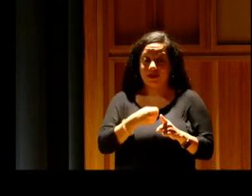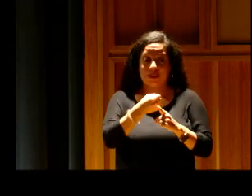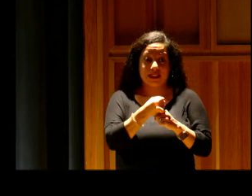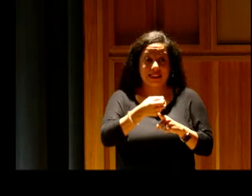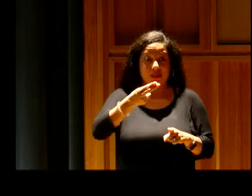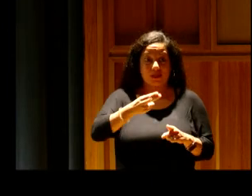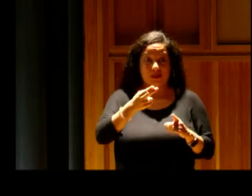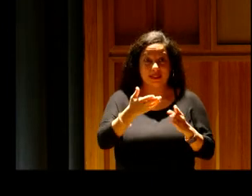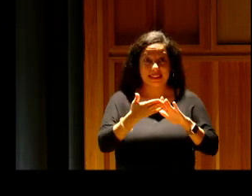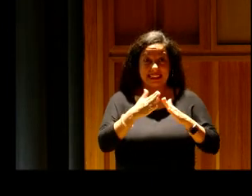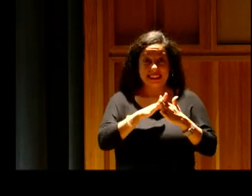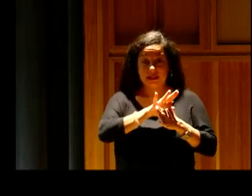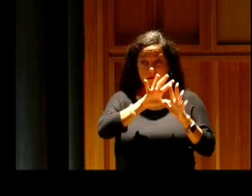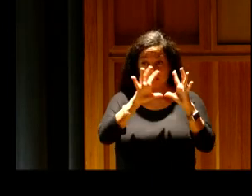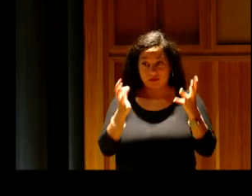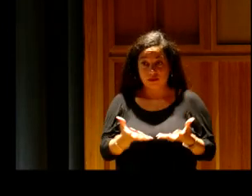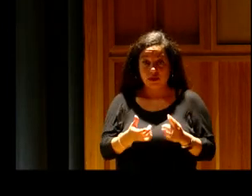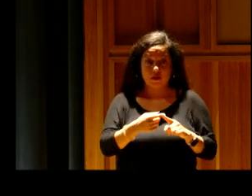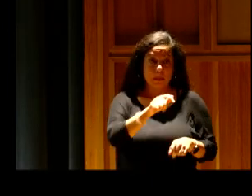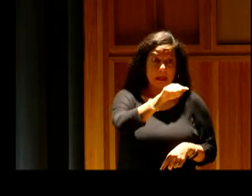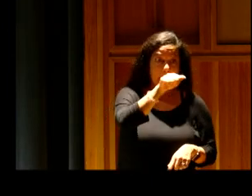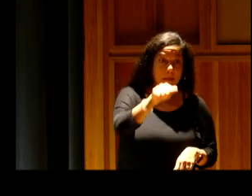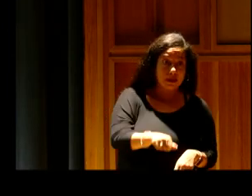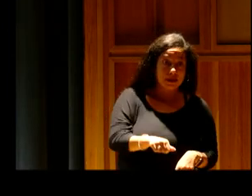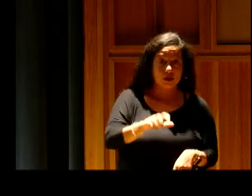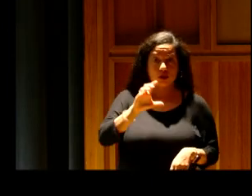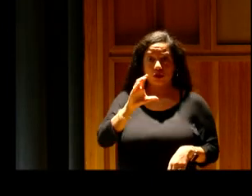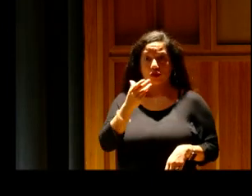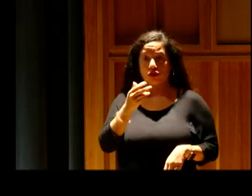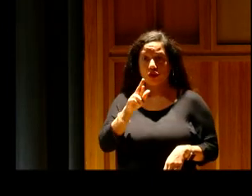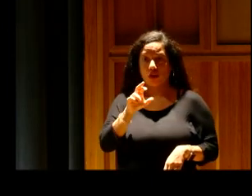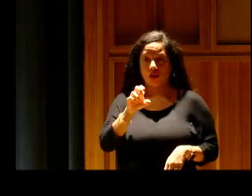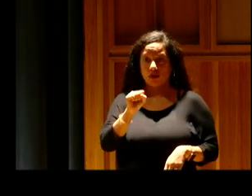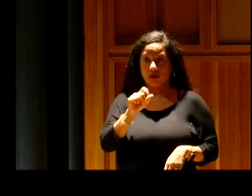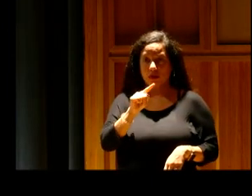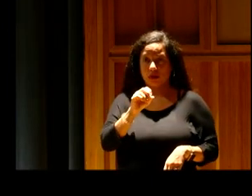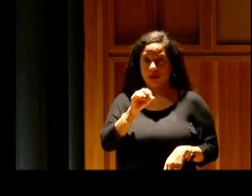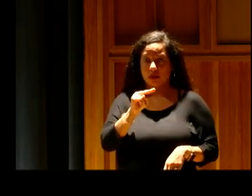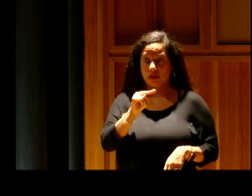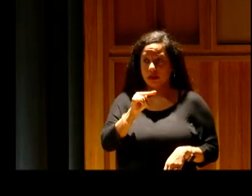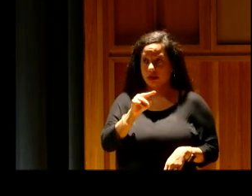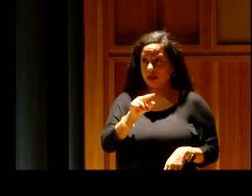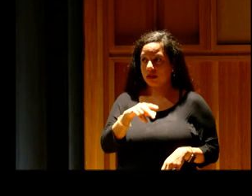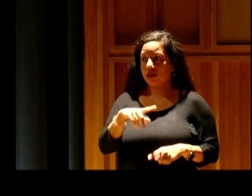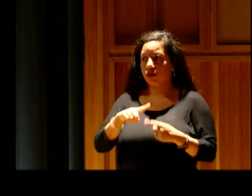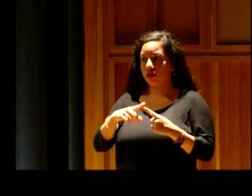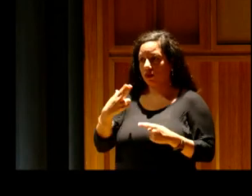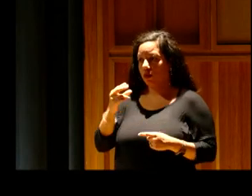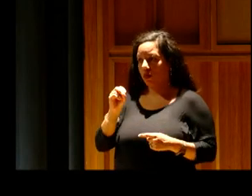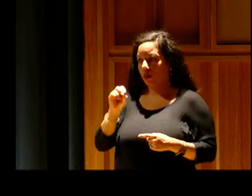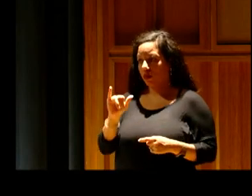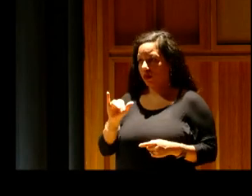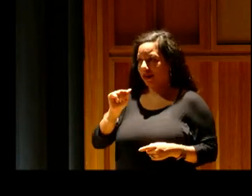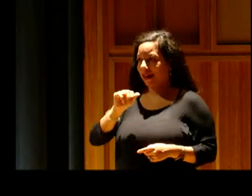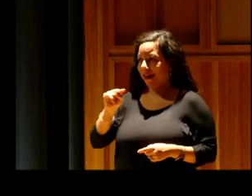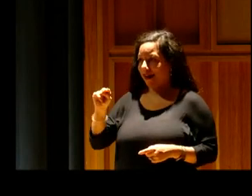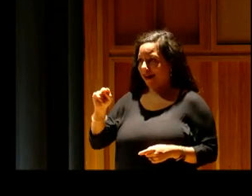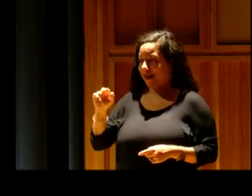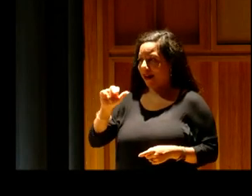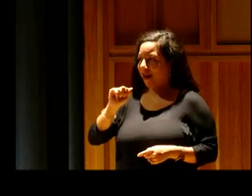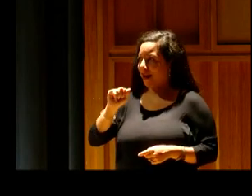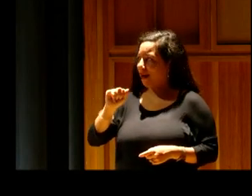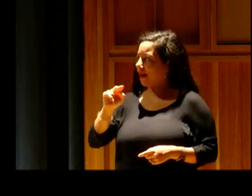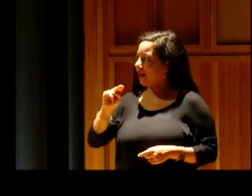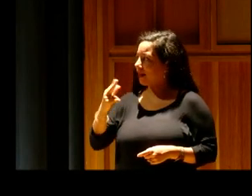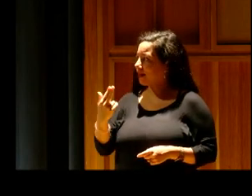all around the globe, from Annapolis and Charleston in the US to Hoi An, with its hundreds of 16th